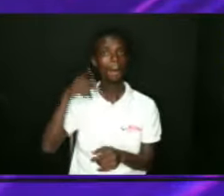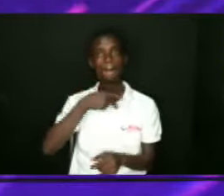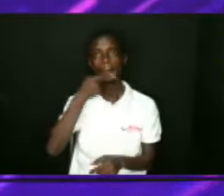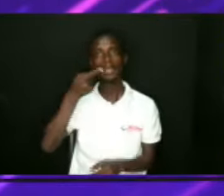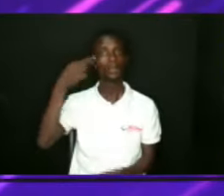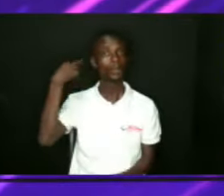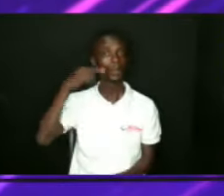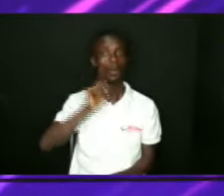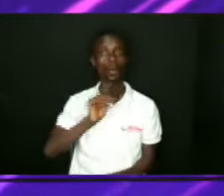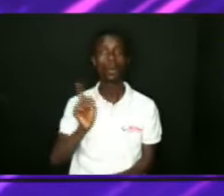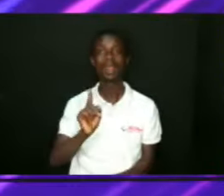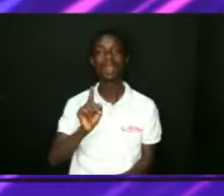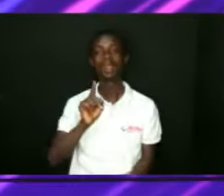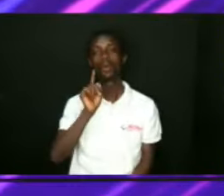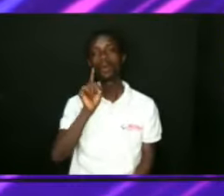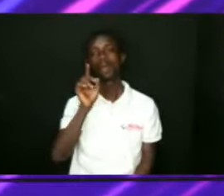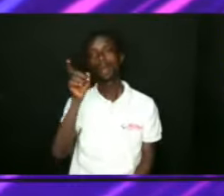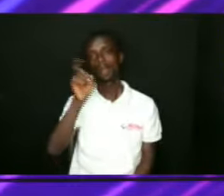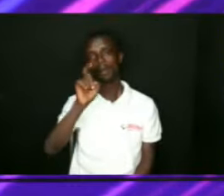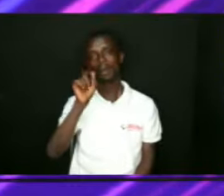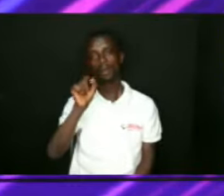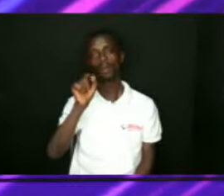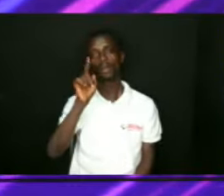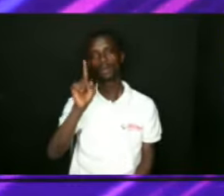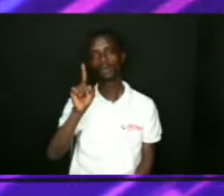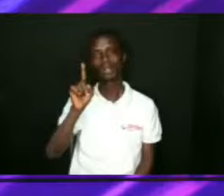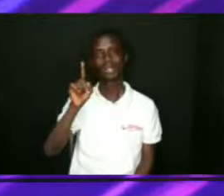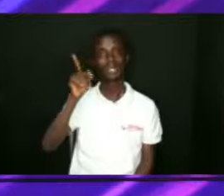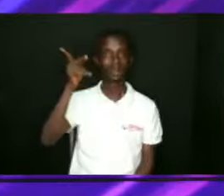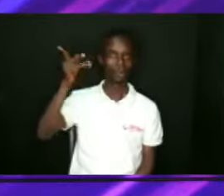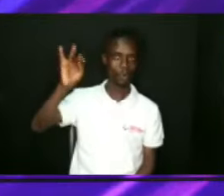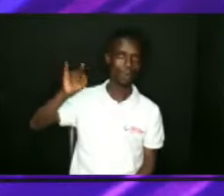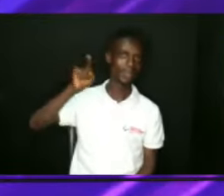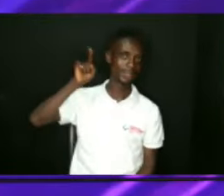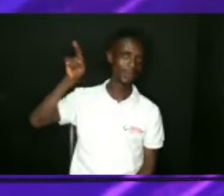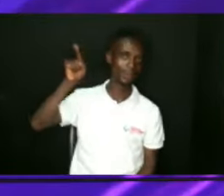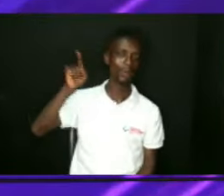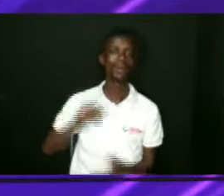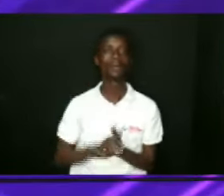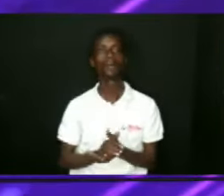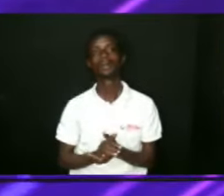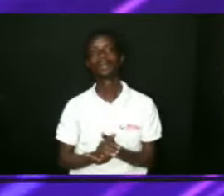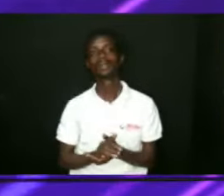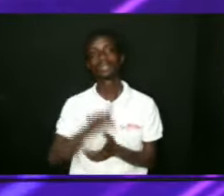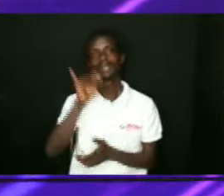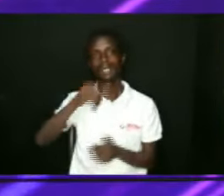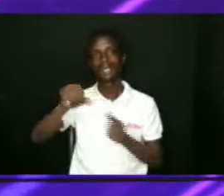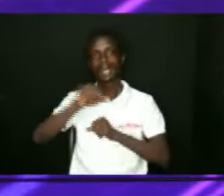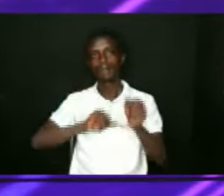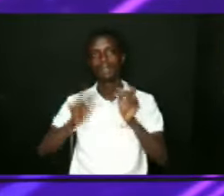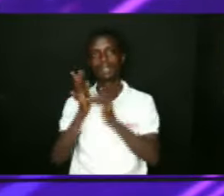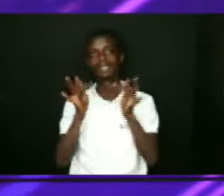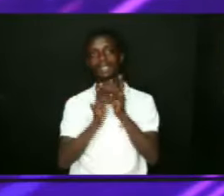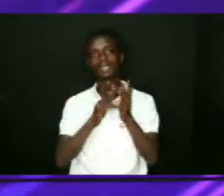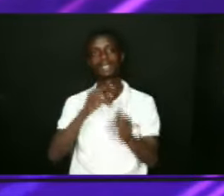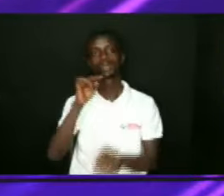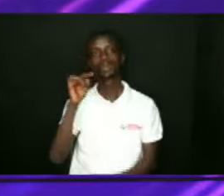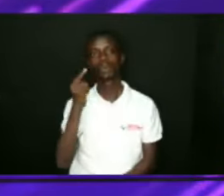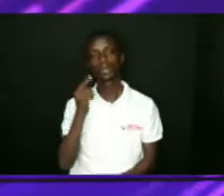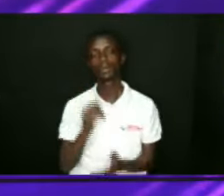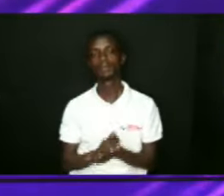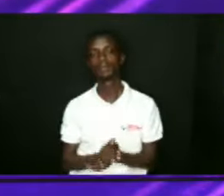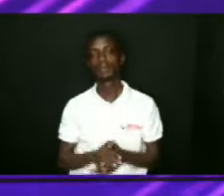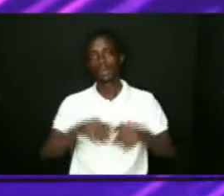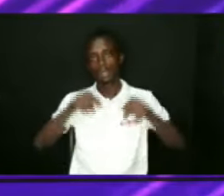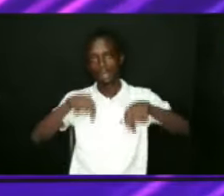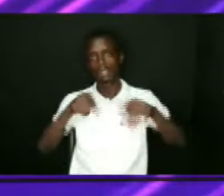Radio 100.1 FM. Pent Radio, Yesu and Kwa. Beloved, the special service